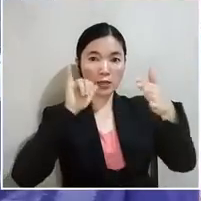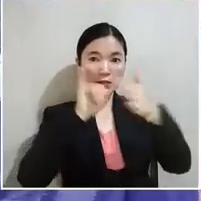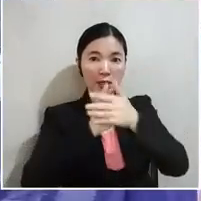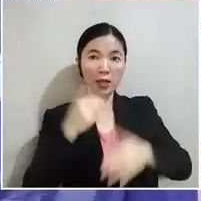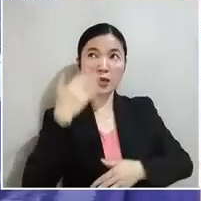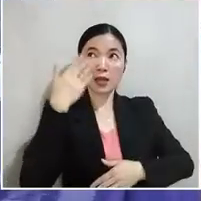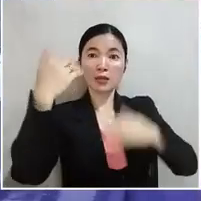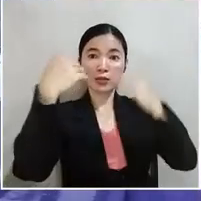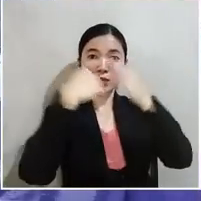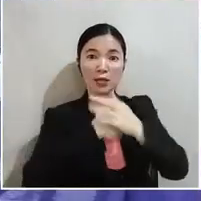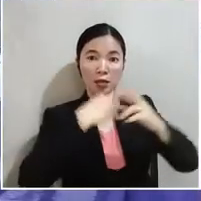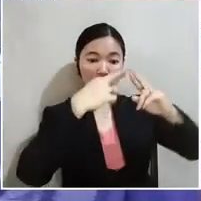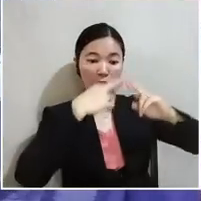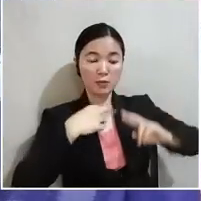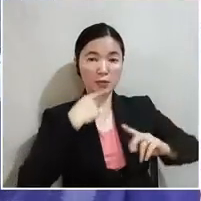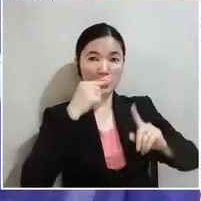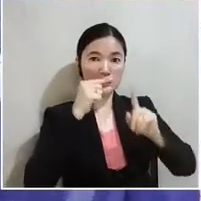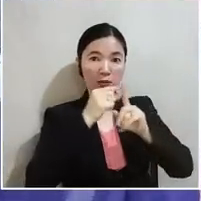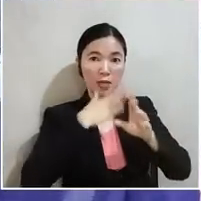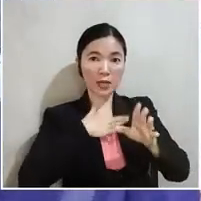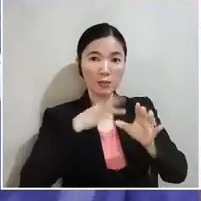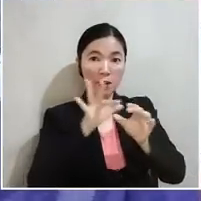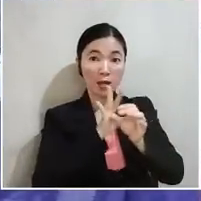soul shall be healed.